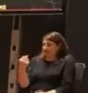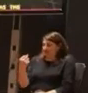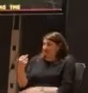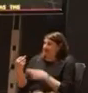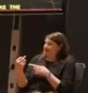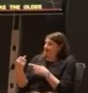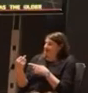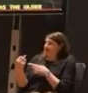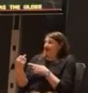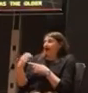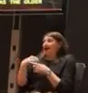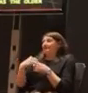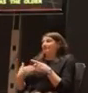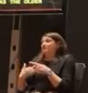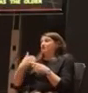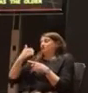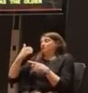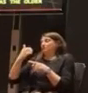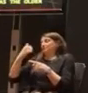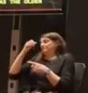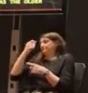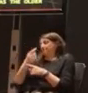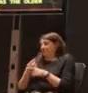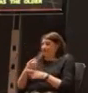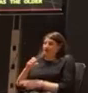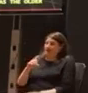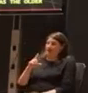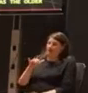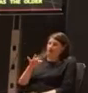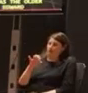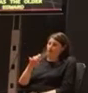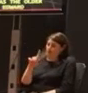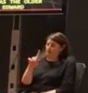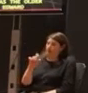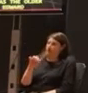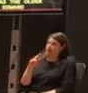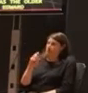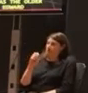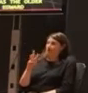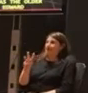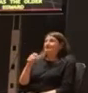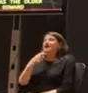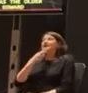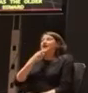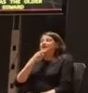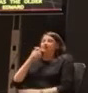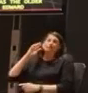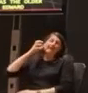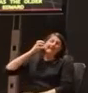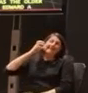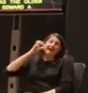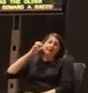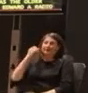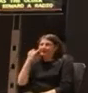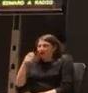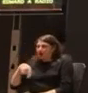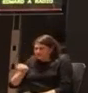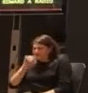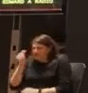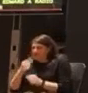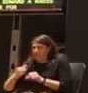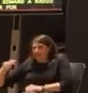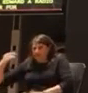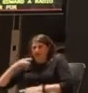brother of Edward R. Murrow, the radio broadcaster, for those of you who can remember radio.